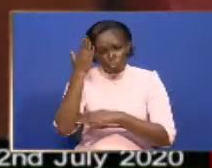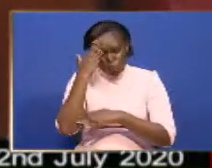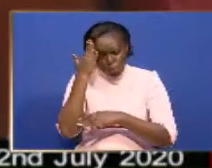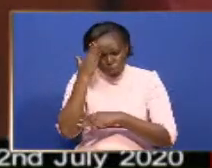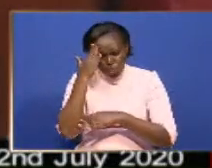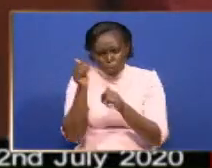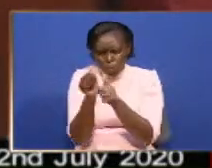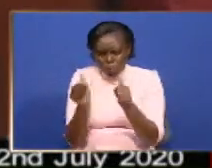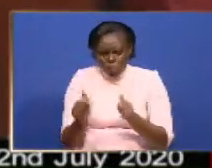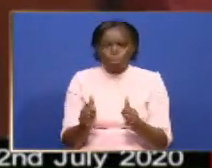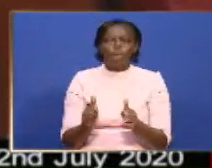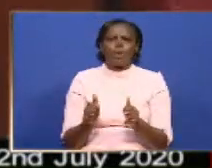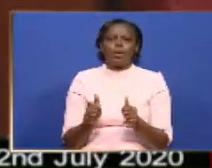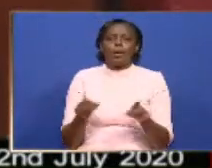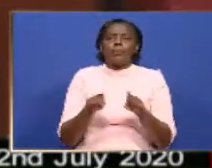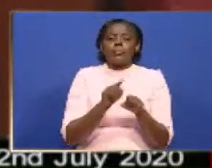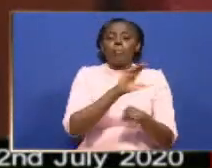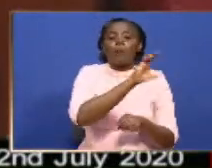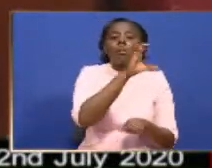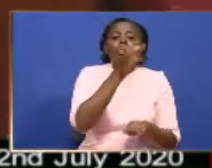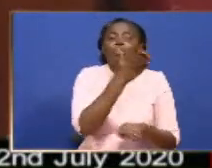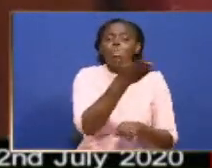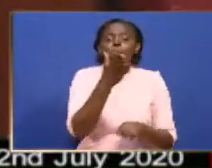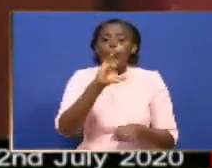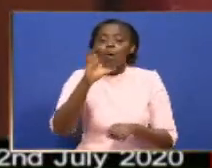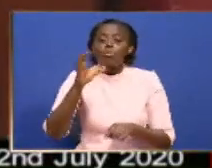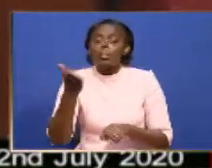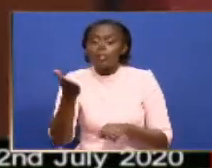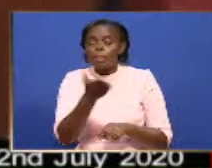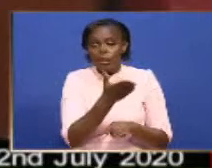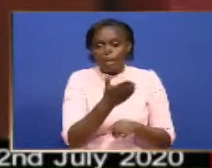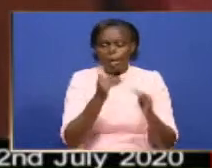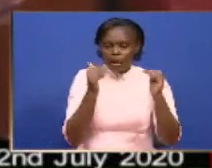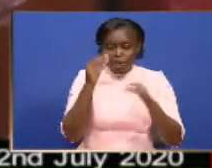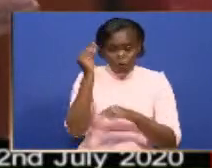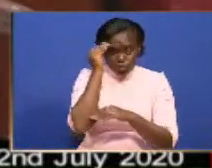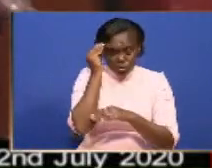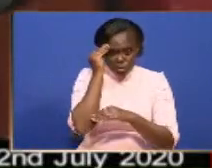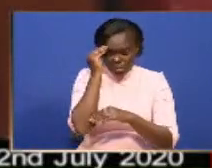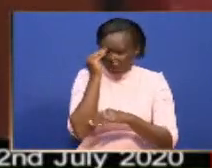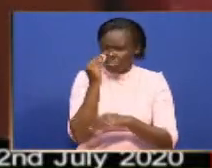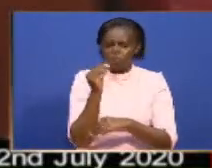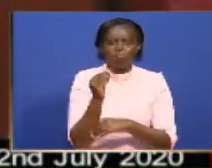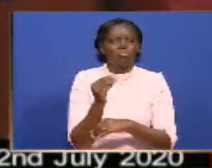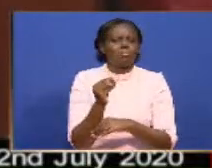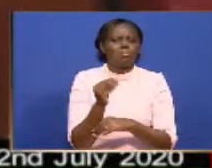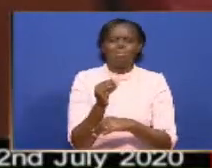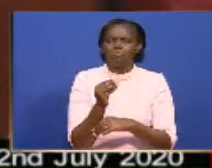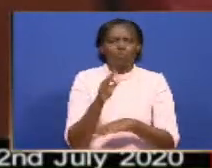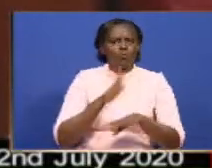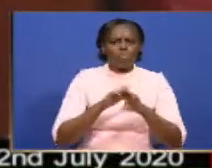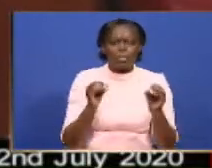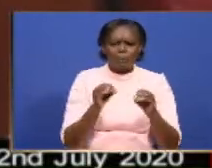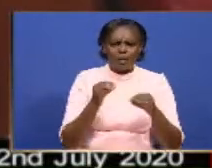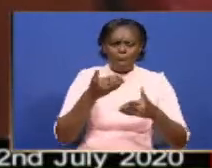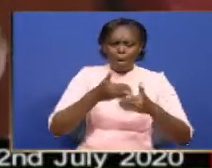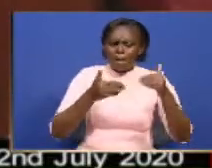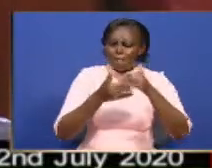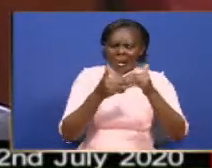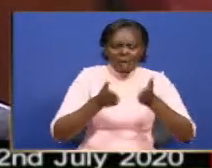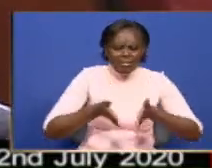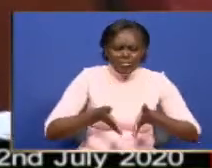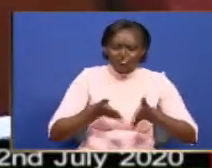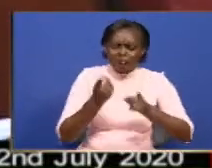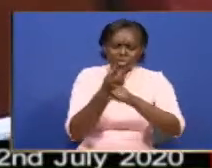that in some even counties in Kenya, the level of education is wanting, the infrastructure in schools is wanting, and